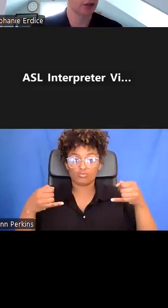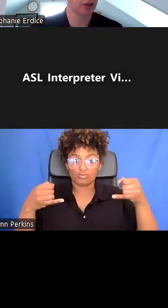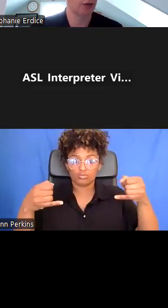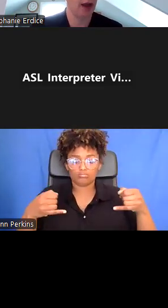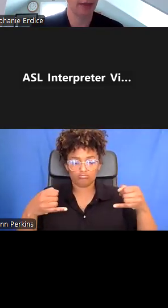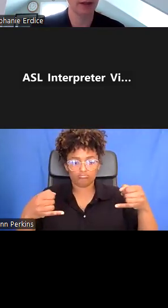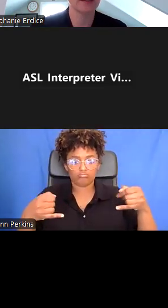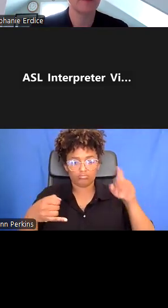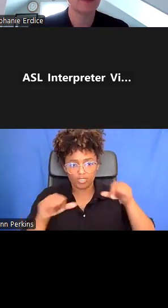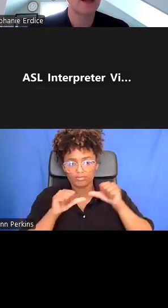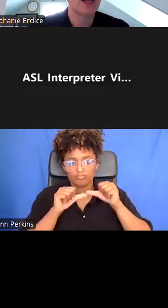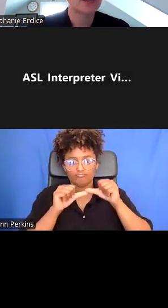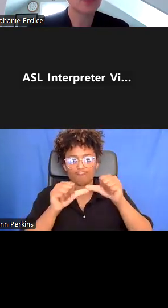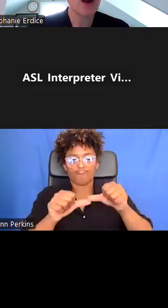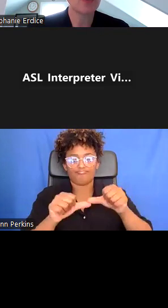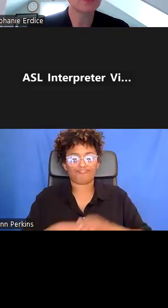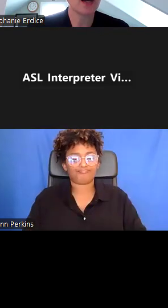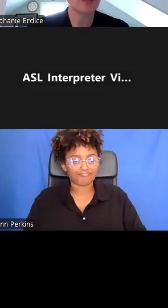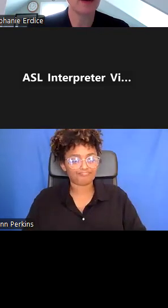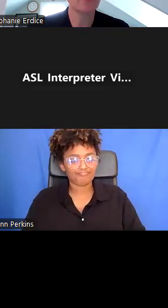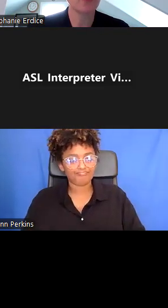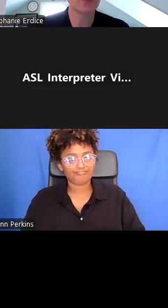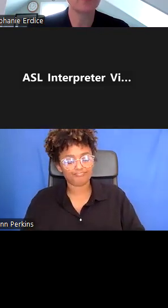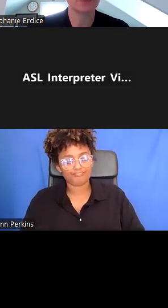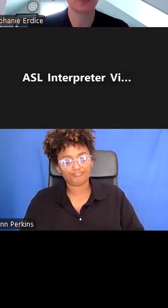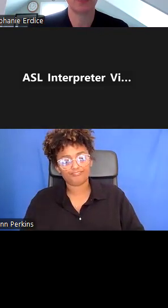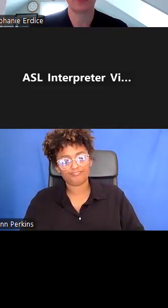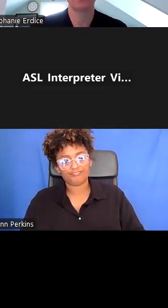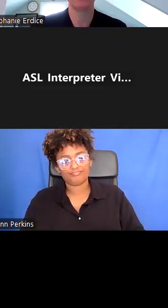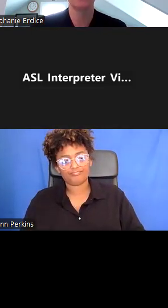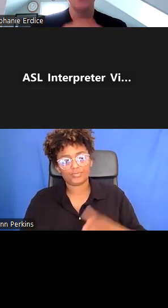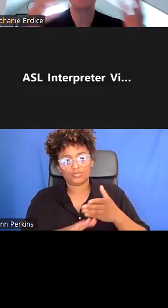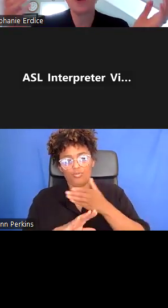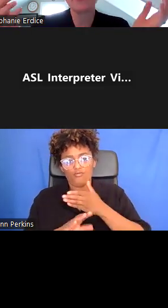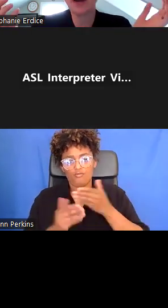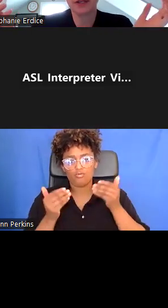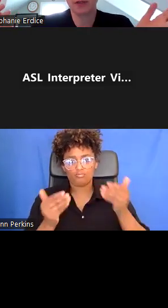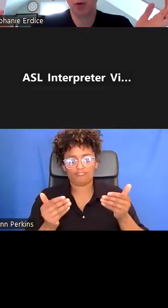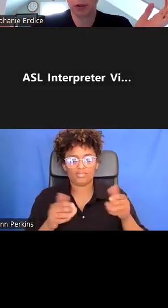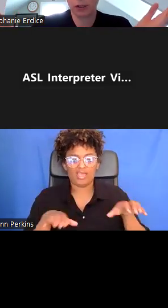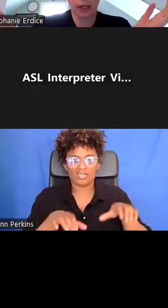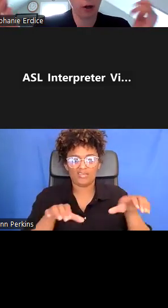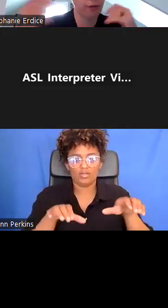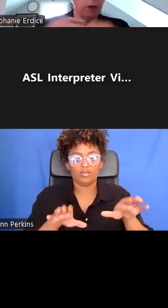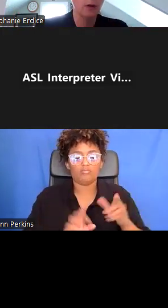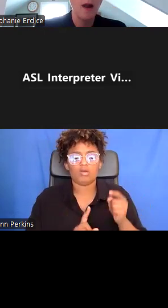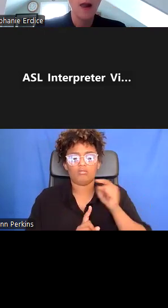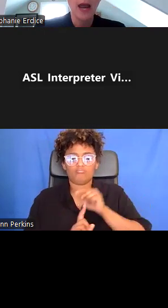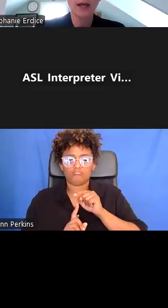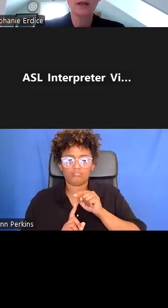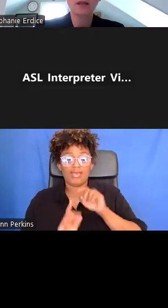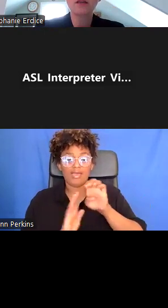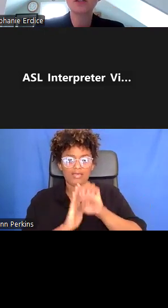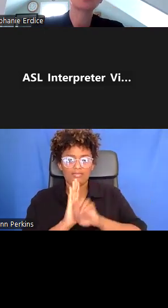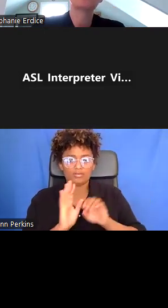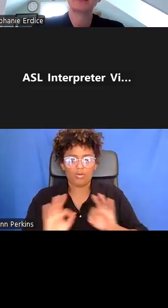tie into ethics. So I want to talk about, before we move into a little activity, why are ethics important in our field?